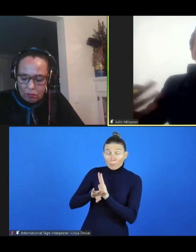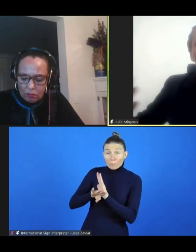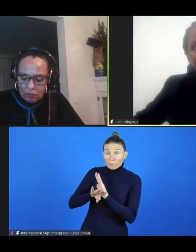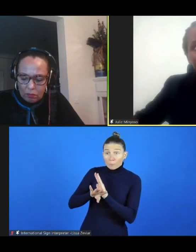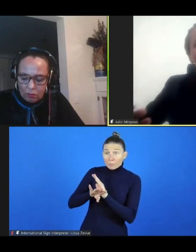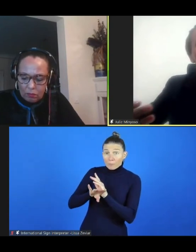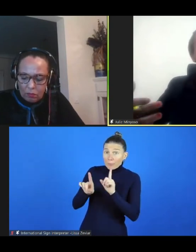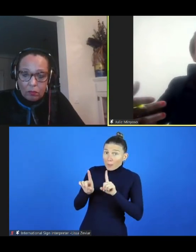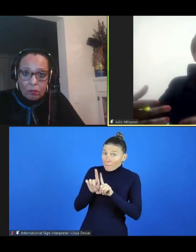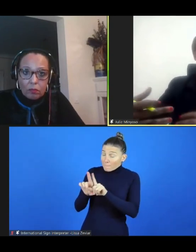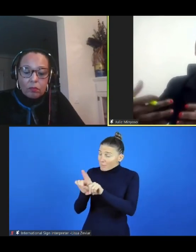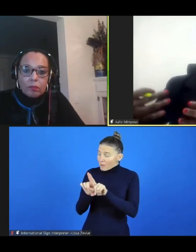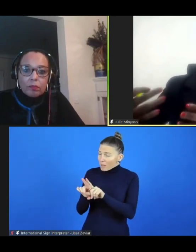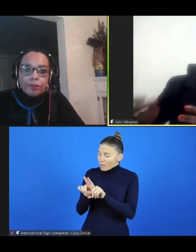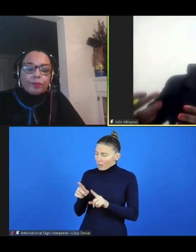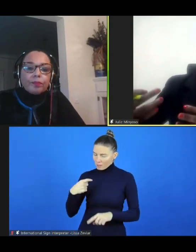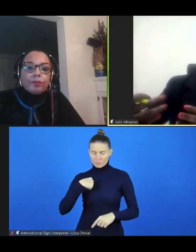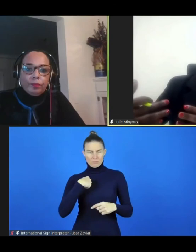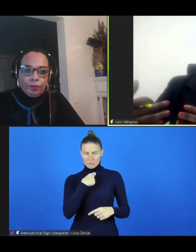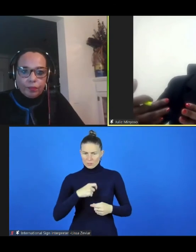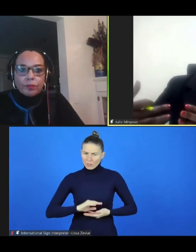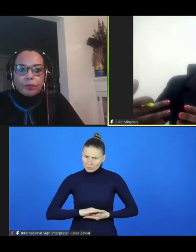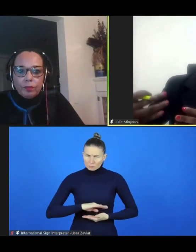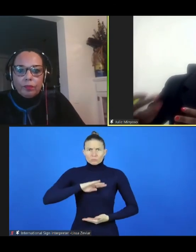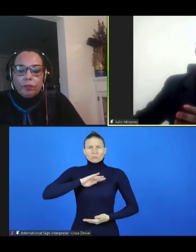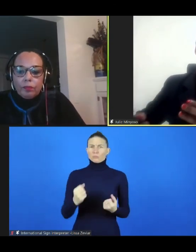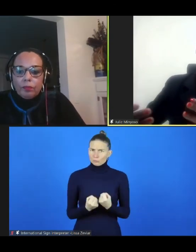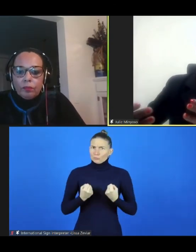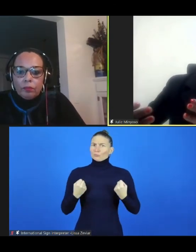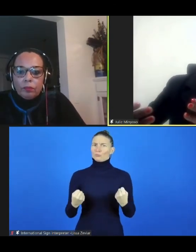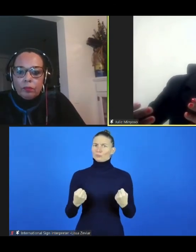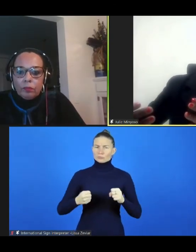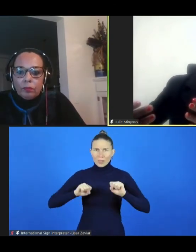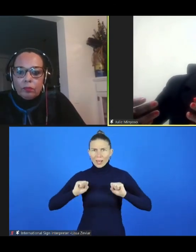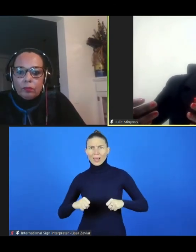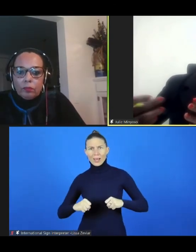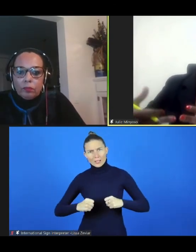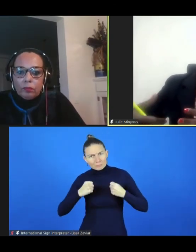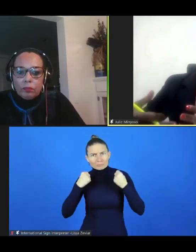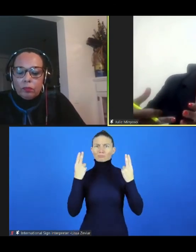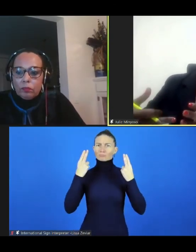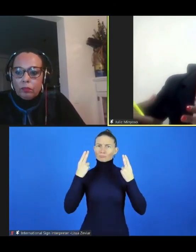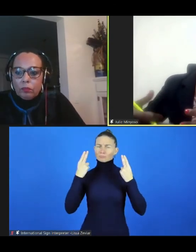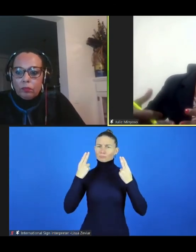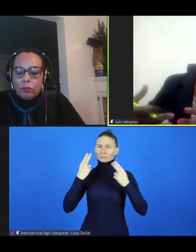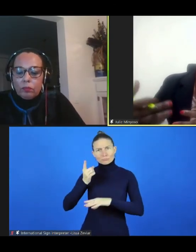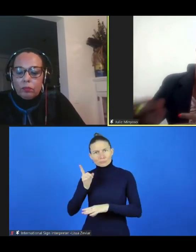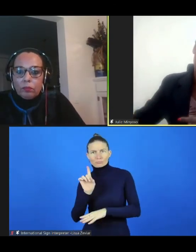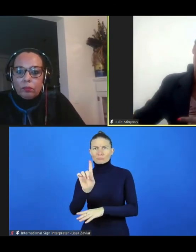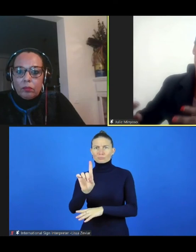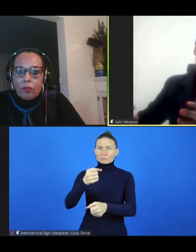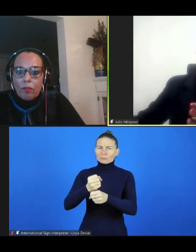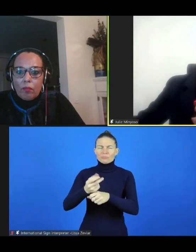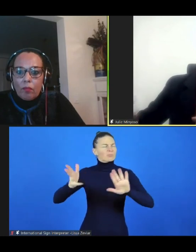good self-esteem to be able to take the courage and apply for jobs, not having to mind that, you know, I have a